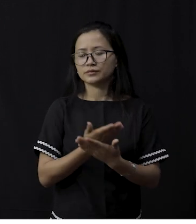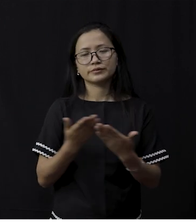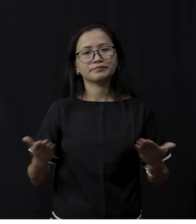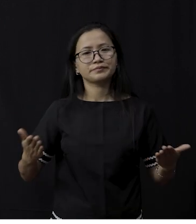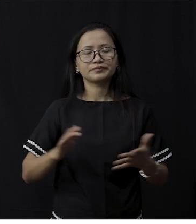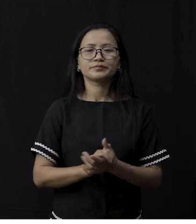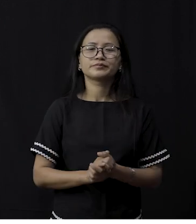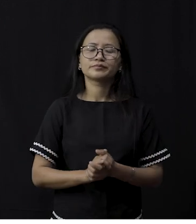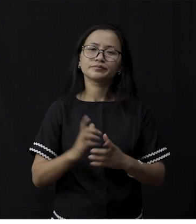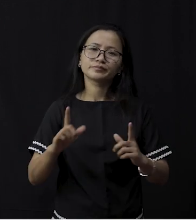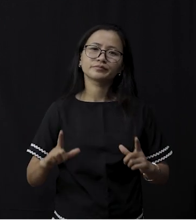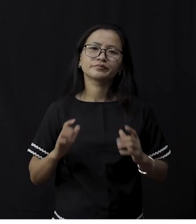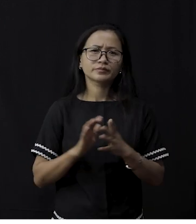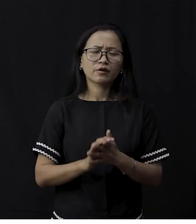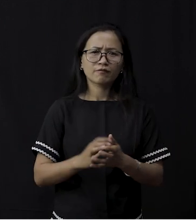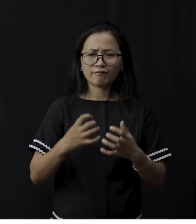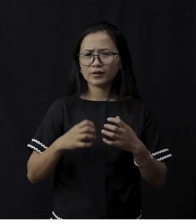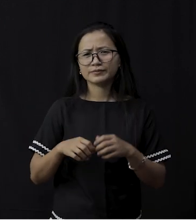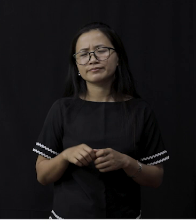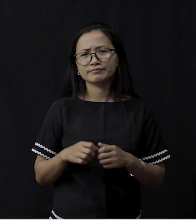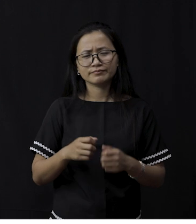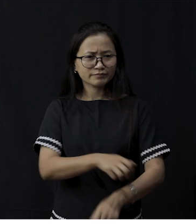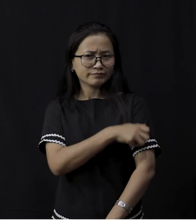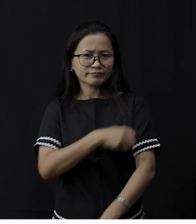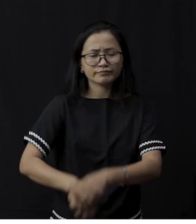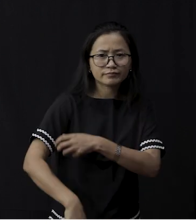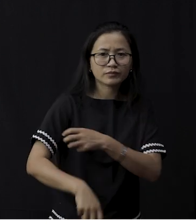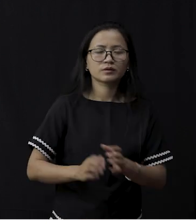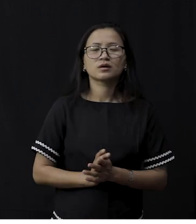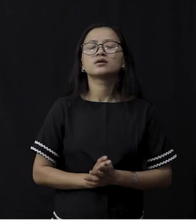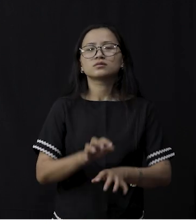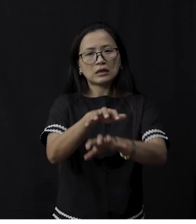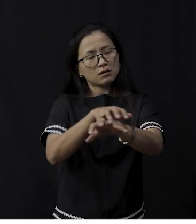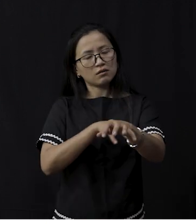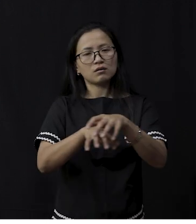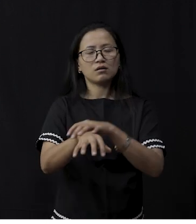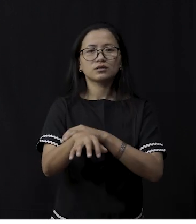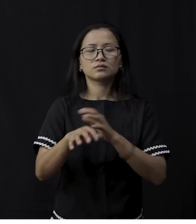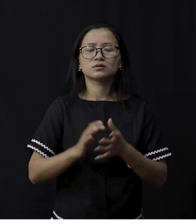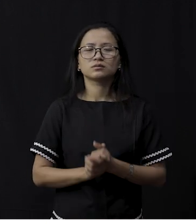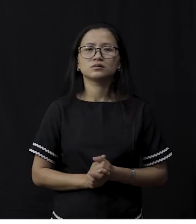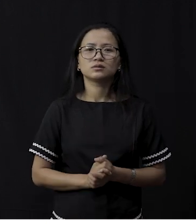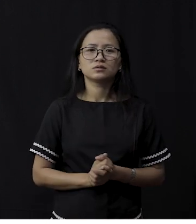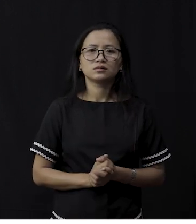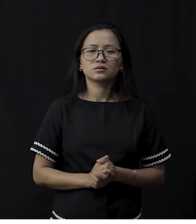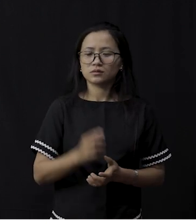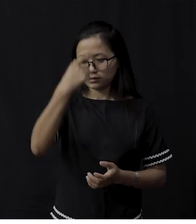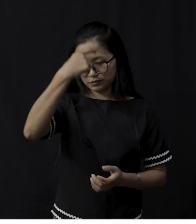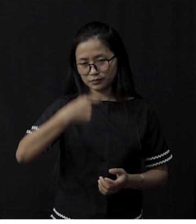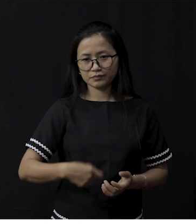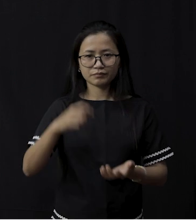I say that I love monkeys, so monkey is an animal. So all of them,